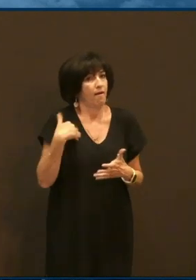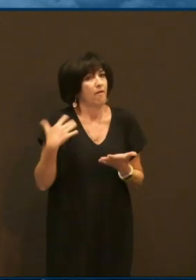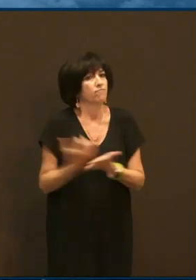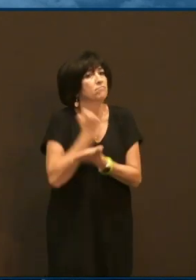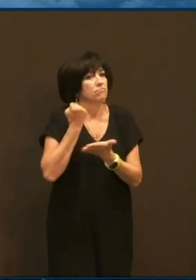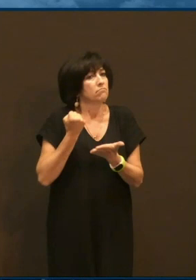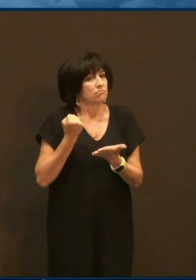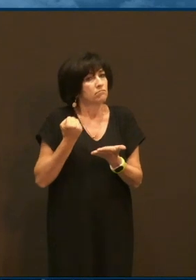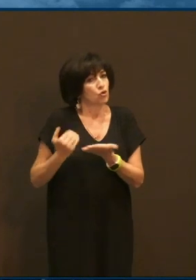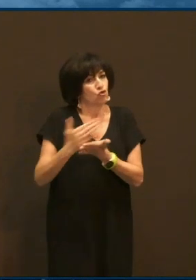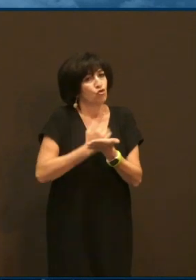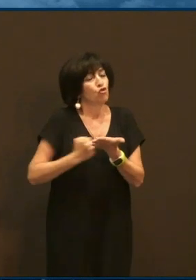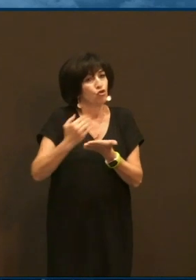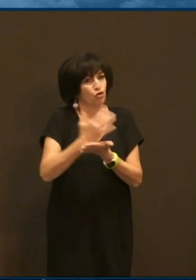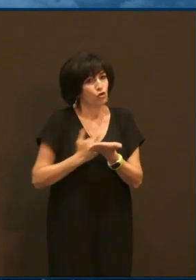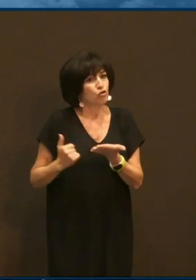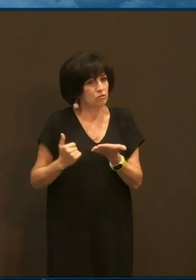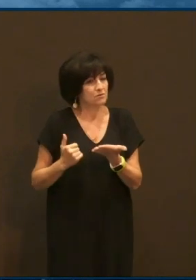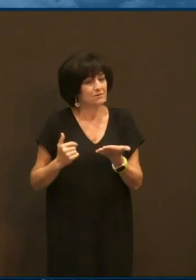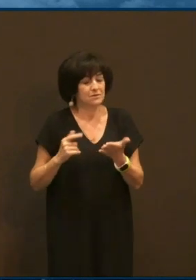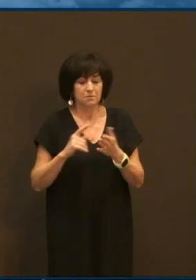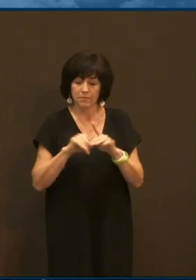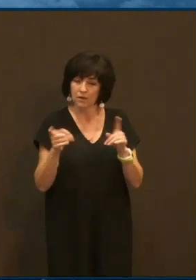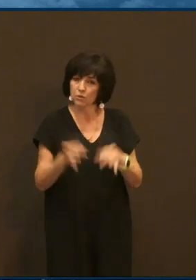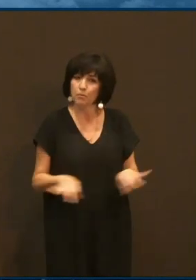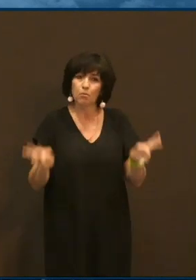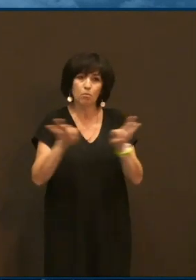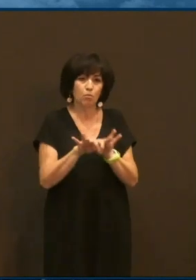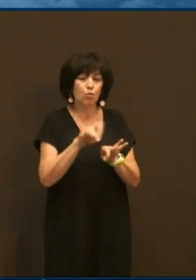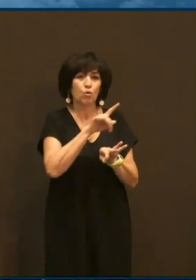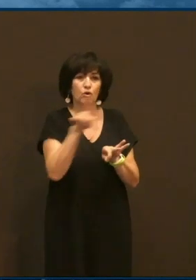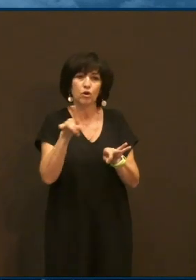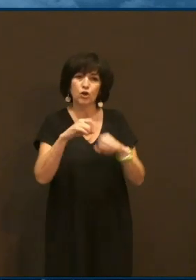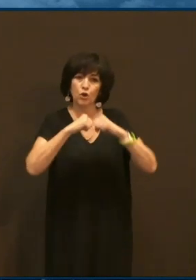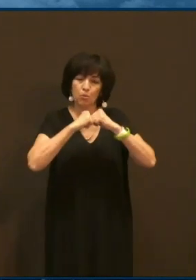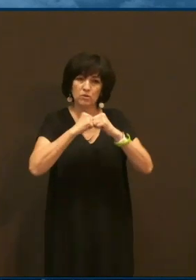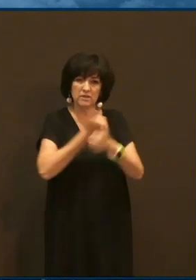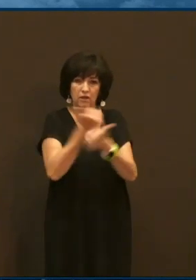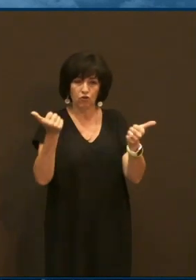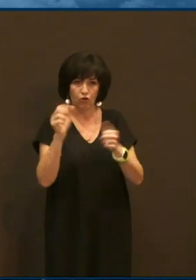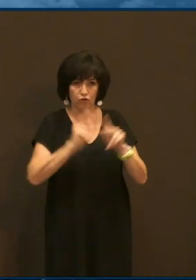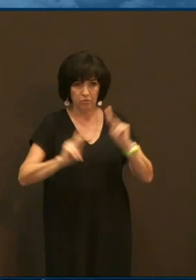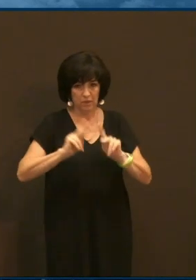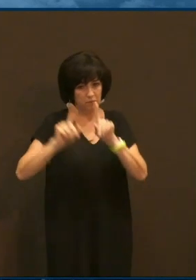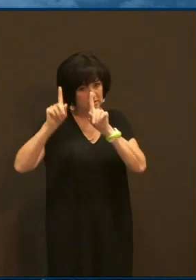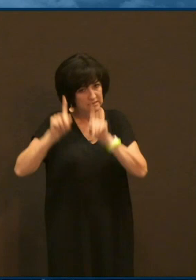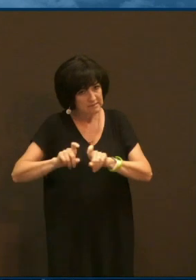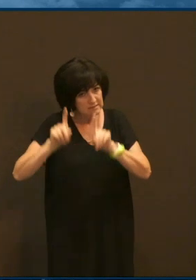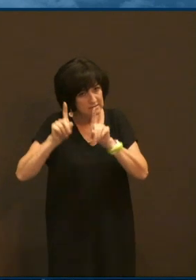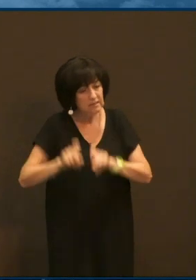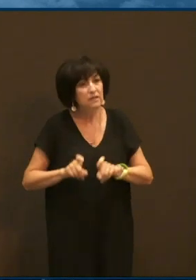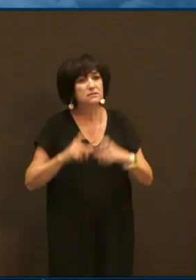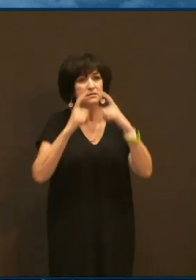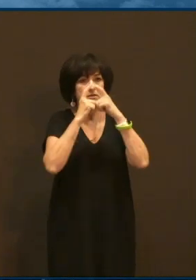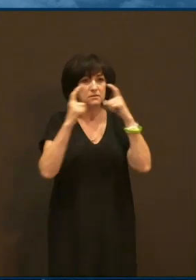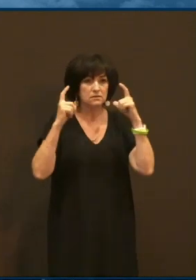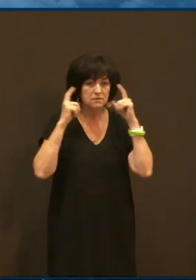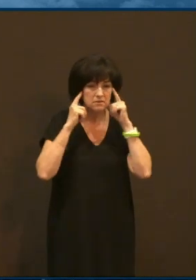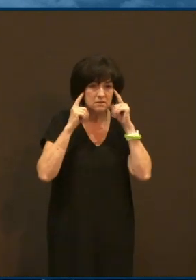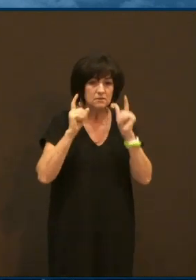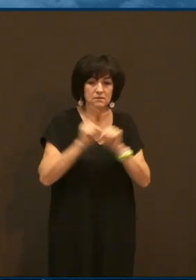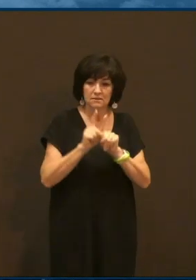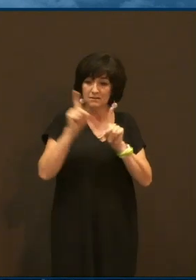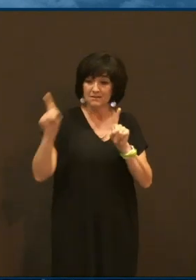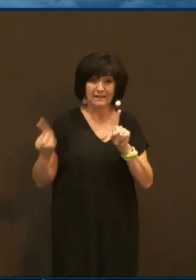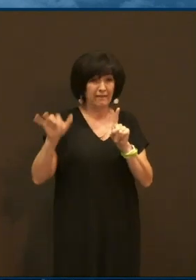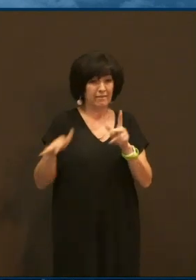strong again. And so all these things, testing, contact tracing, wearing masks, physical distancing. If you think about